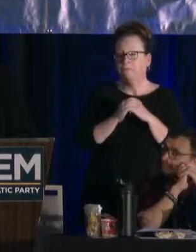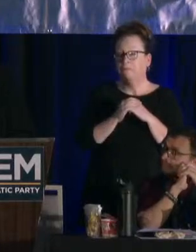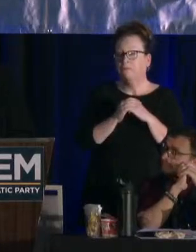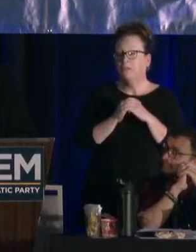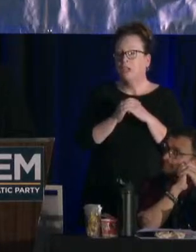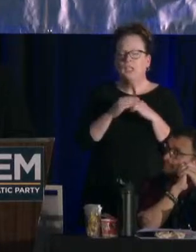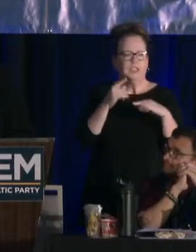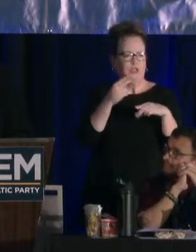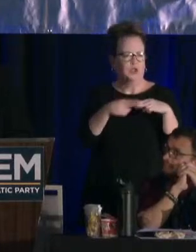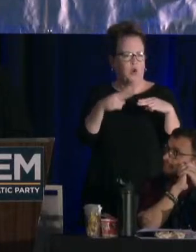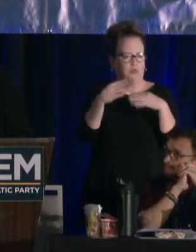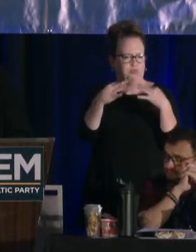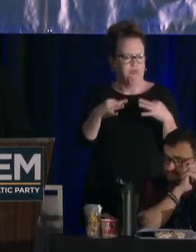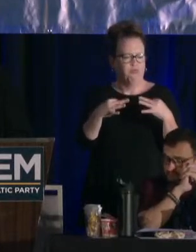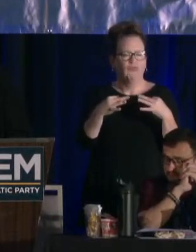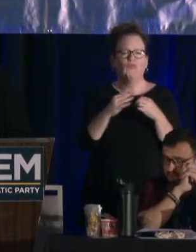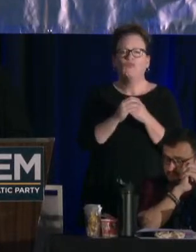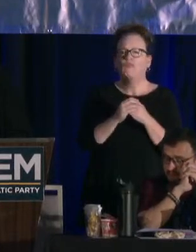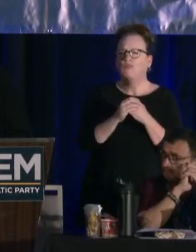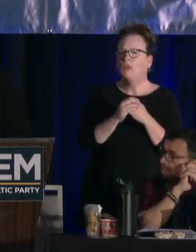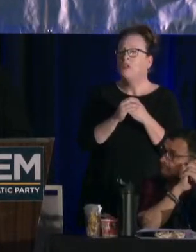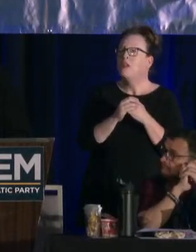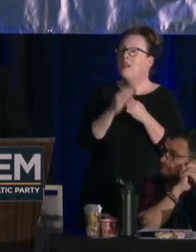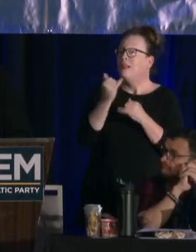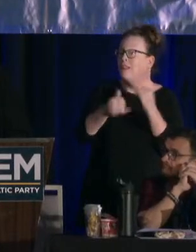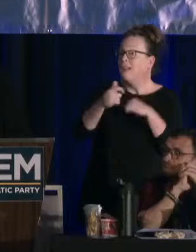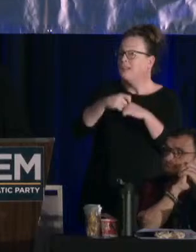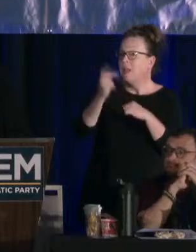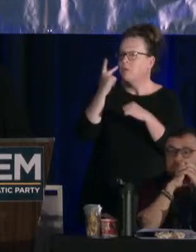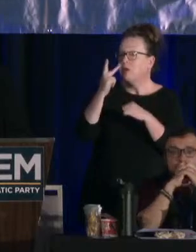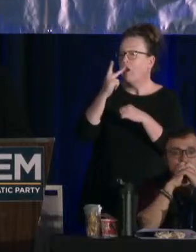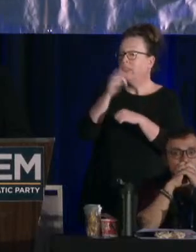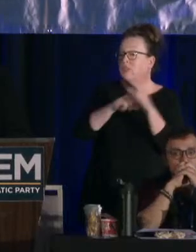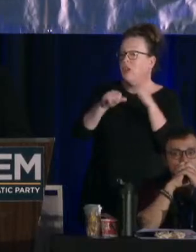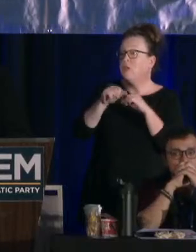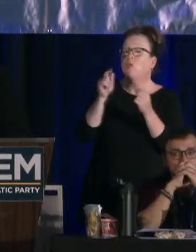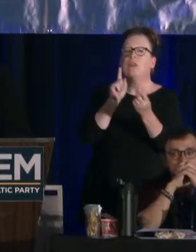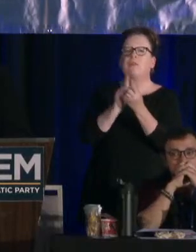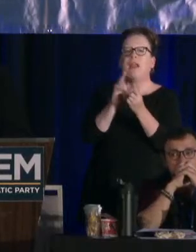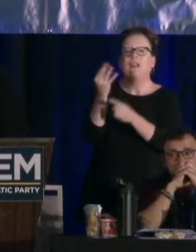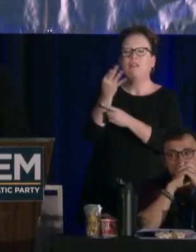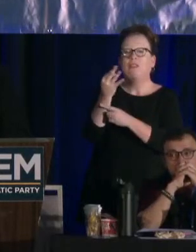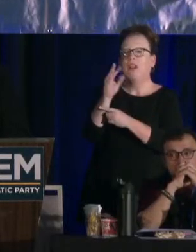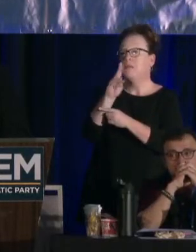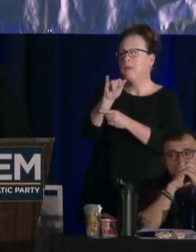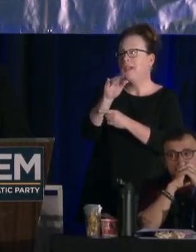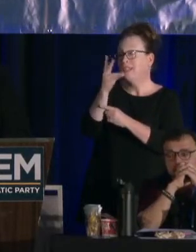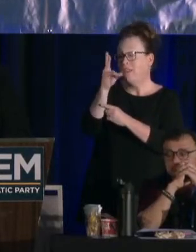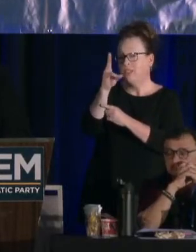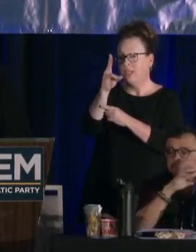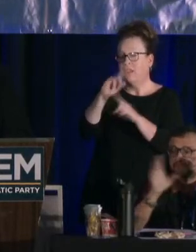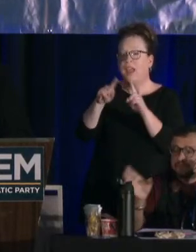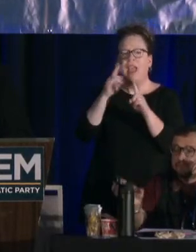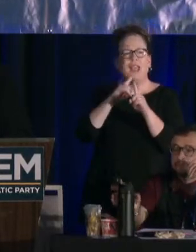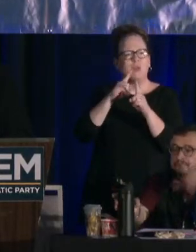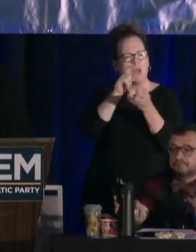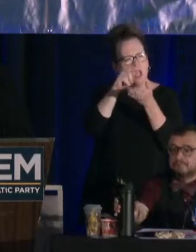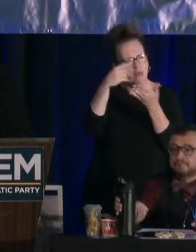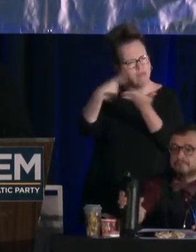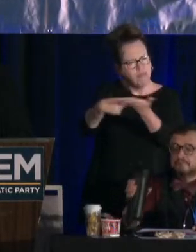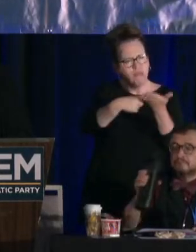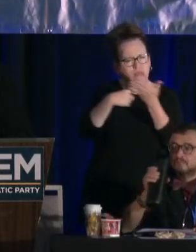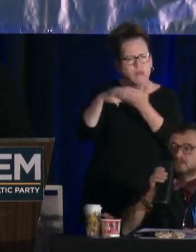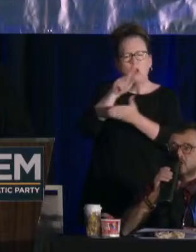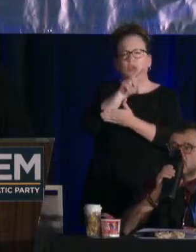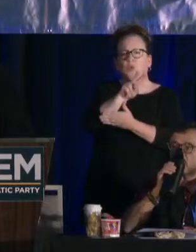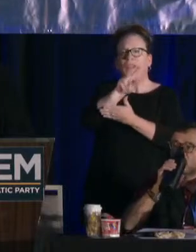Brief synopsis. LegCom met on Friday, the 17th, and procedurally the committee pulled and tabled 23 bills from the consent